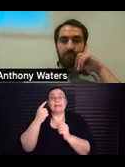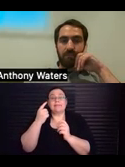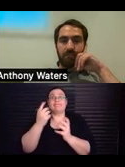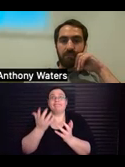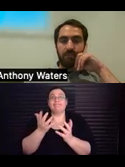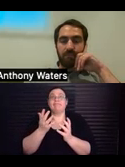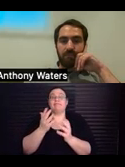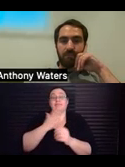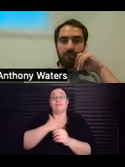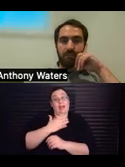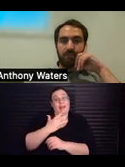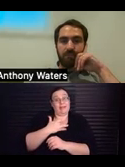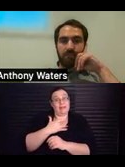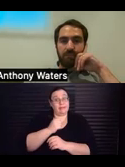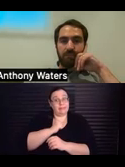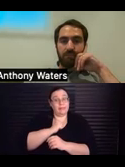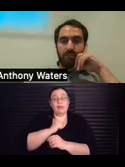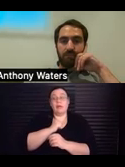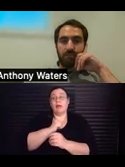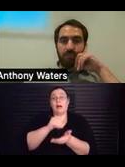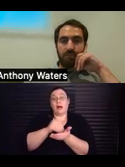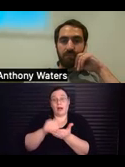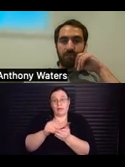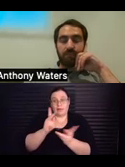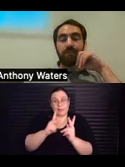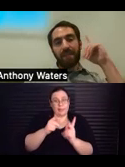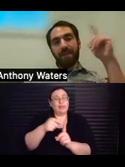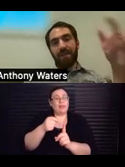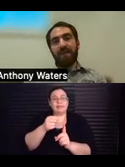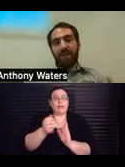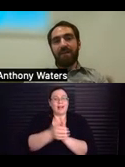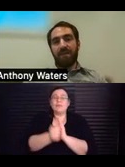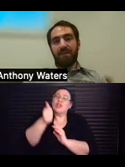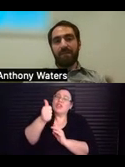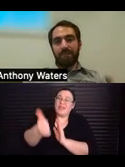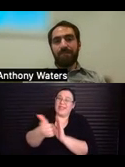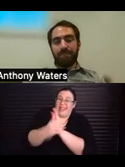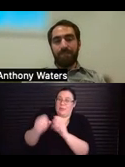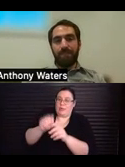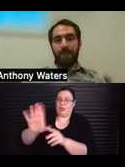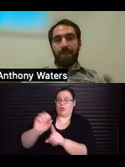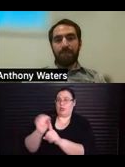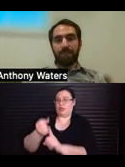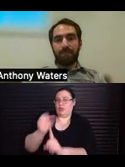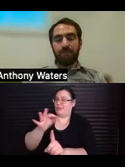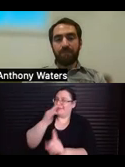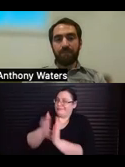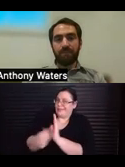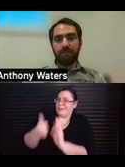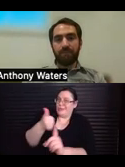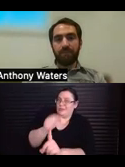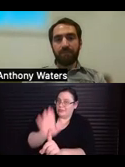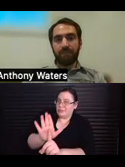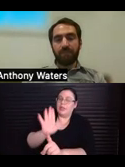feeling is often that people are the experts in, you're the expert in your own situation and, in your